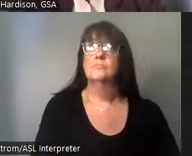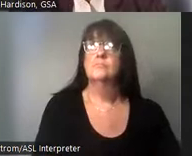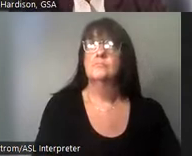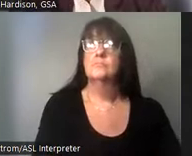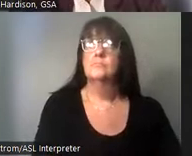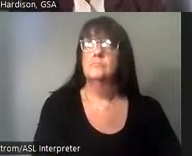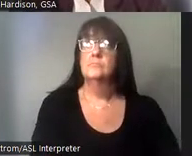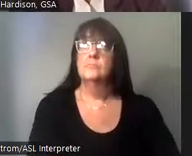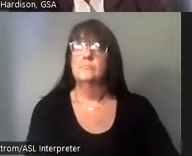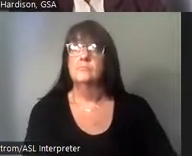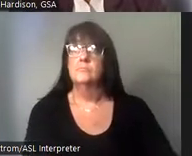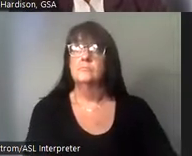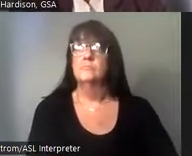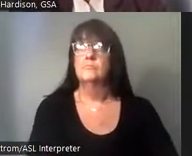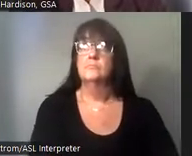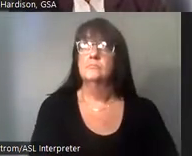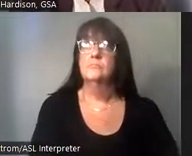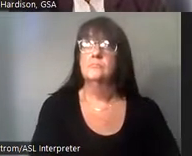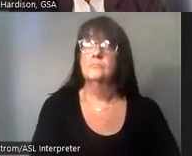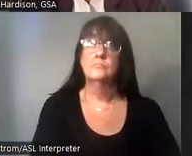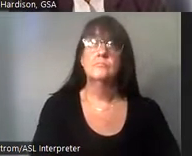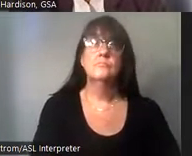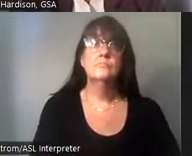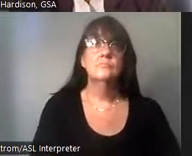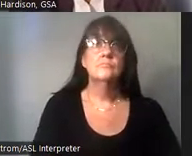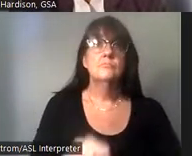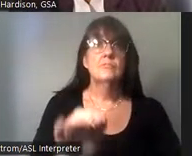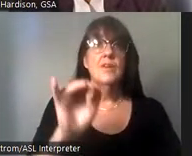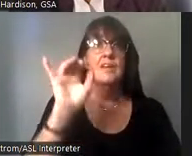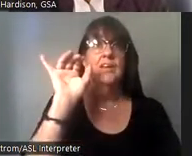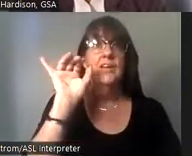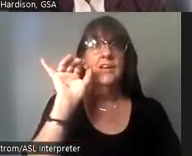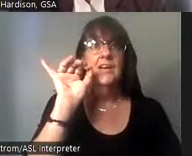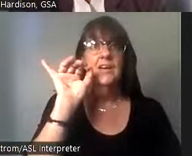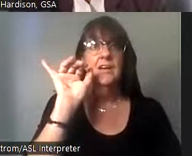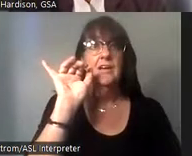Thank you so much, Jeff. Oh, sure. This is